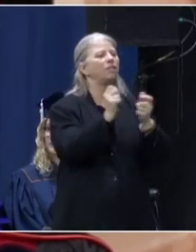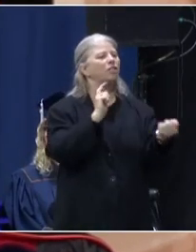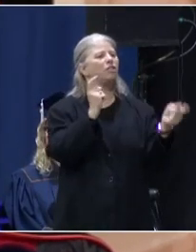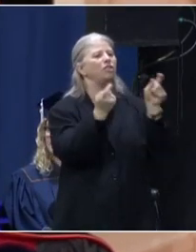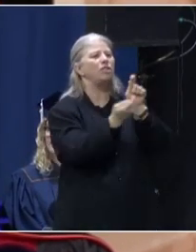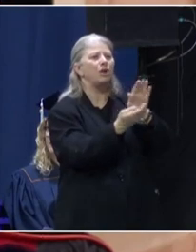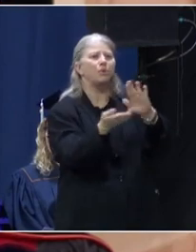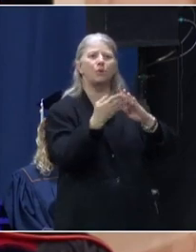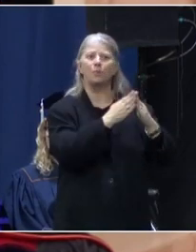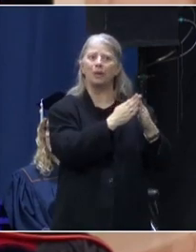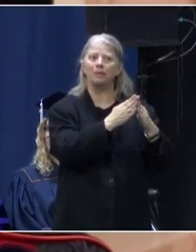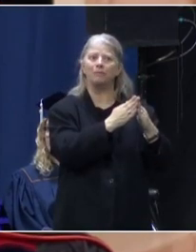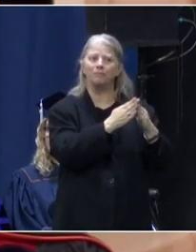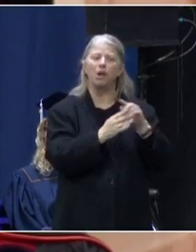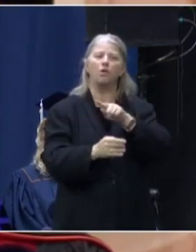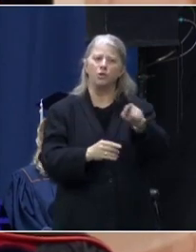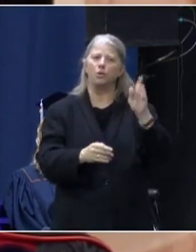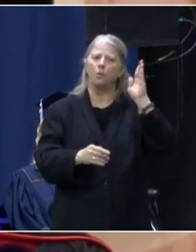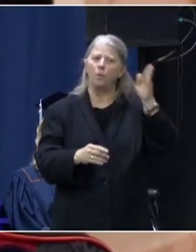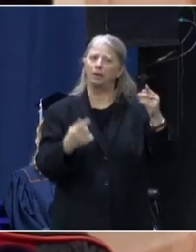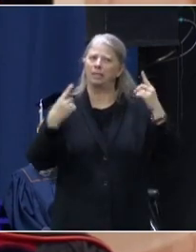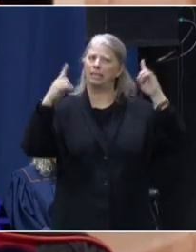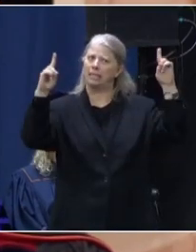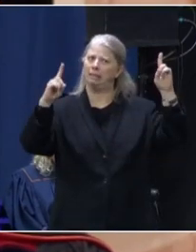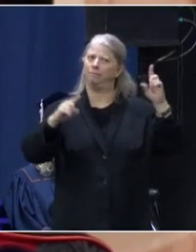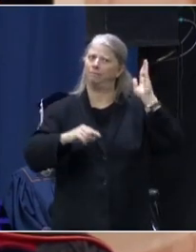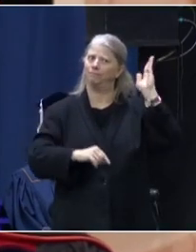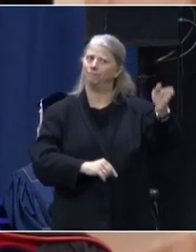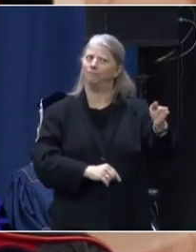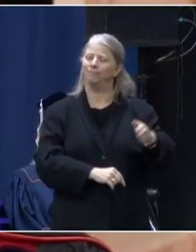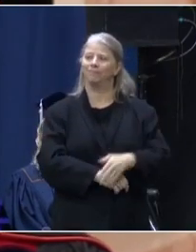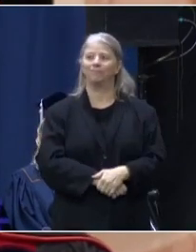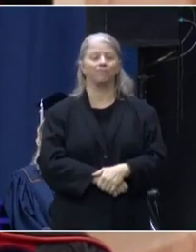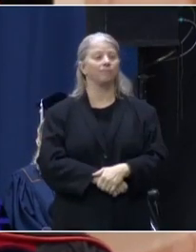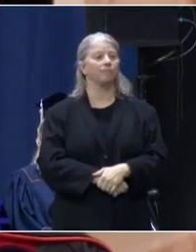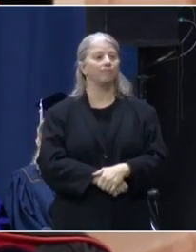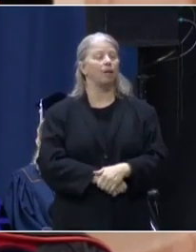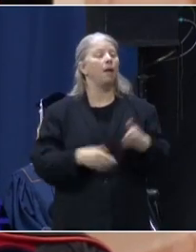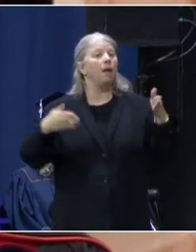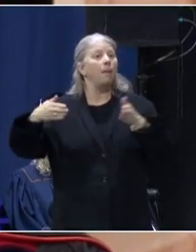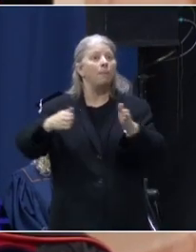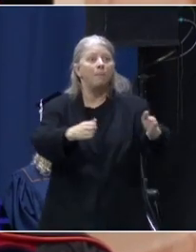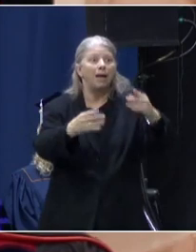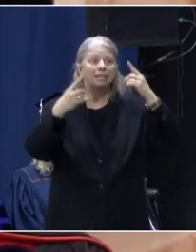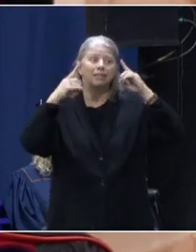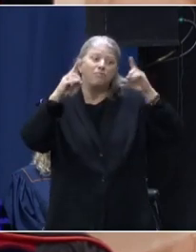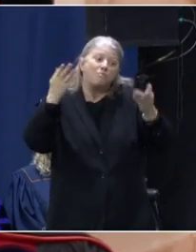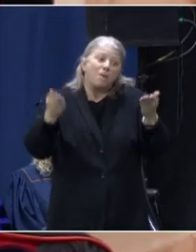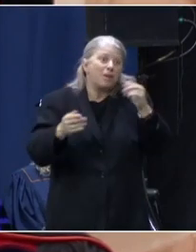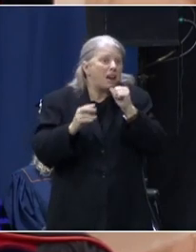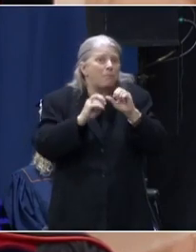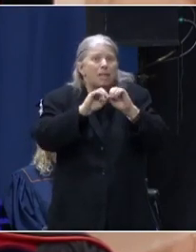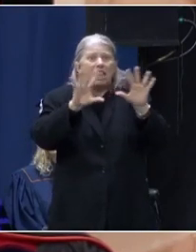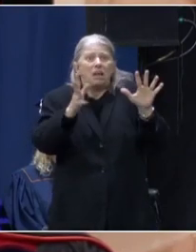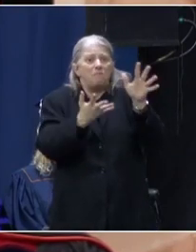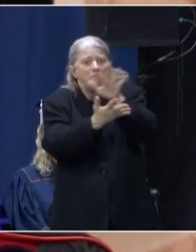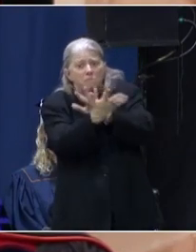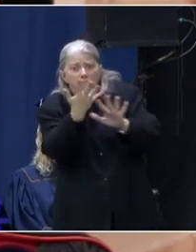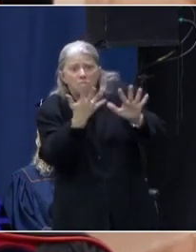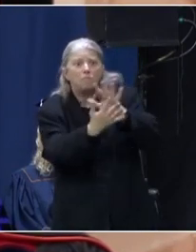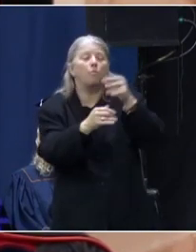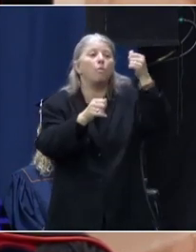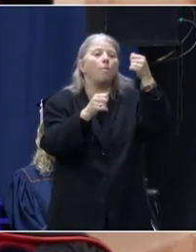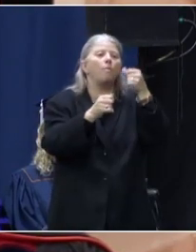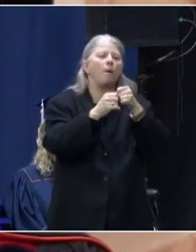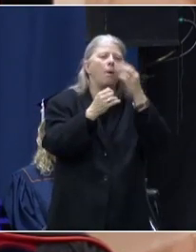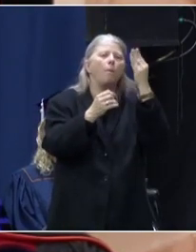your community, you will succeed. The path to success may not always be clear, so remember